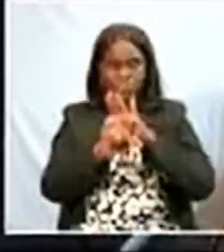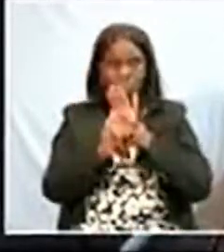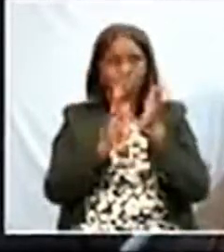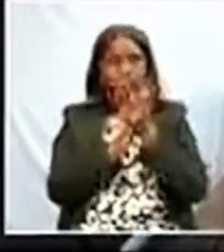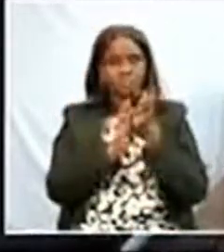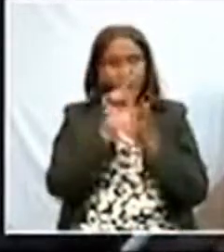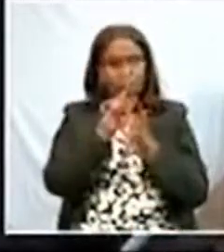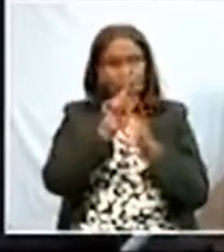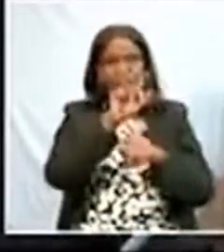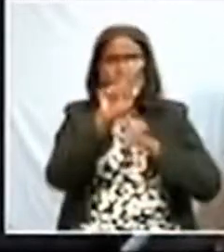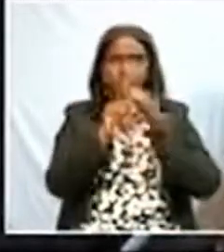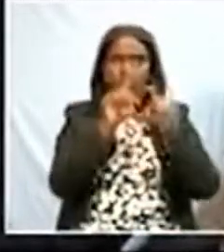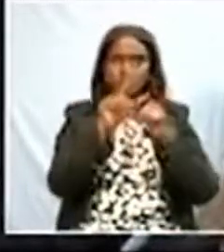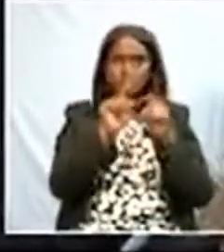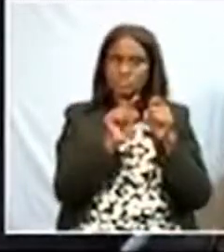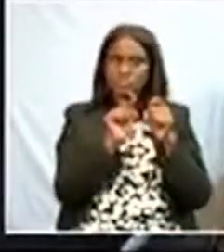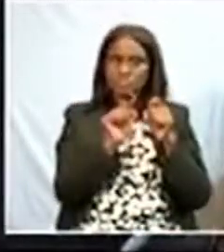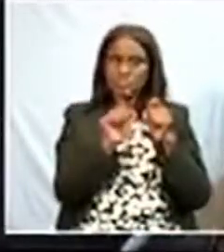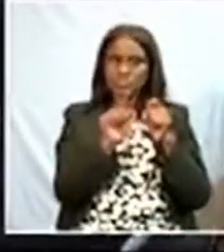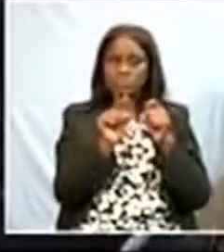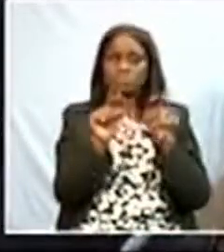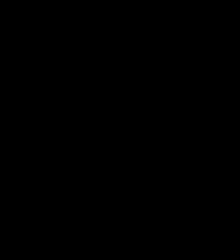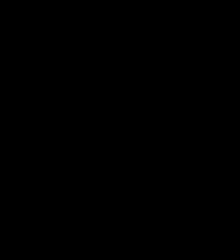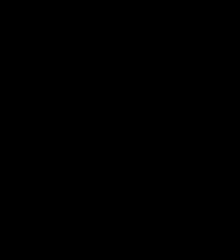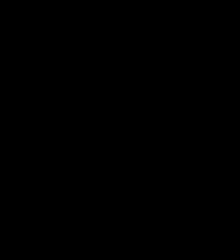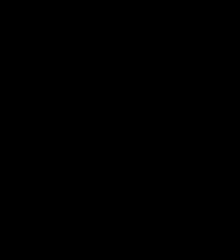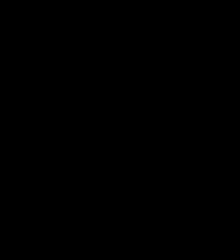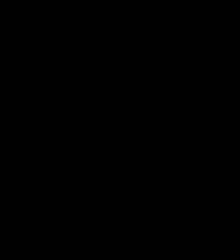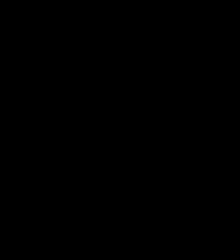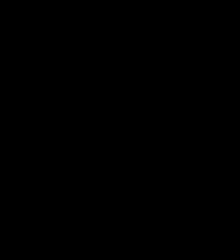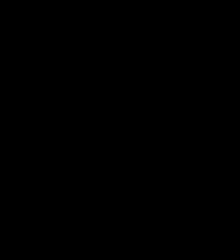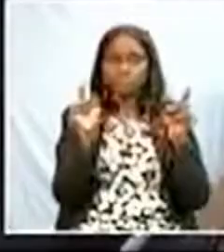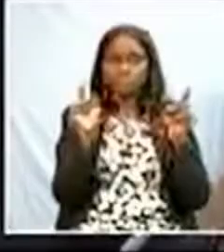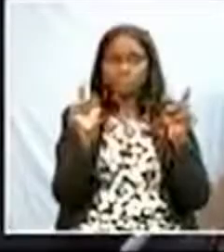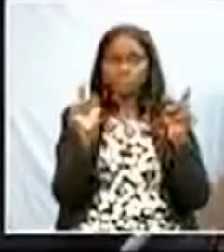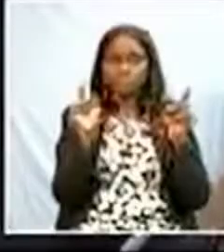This question is to